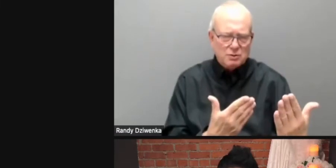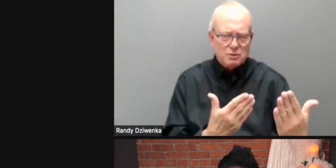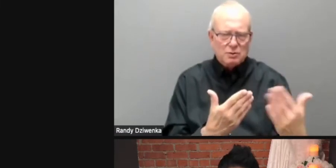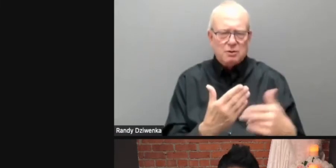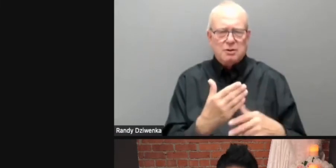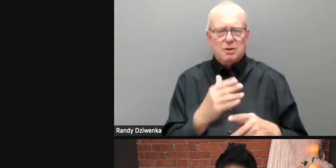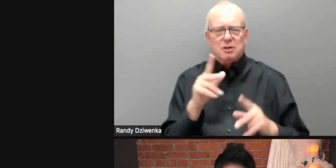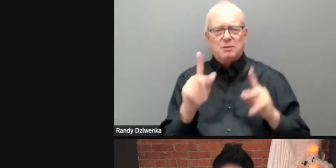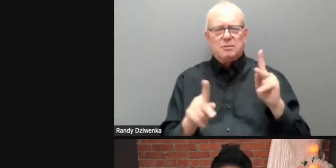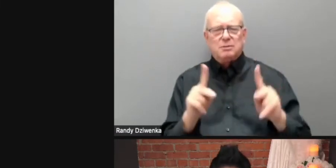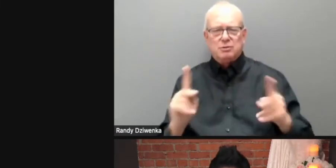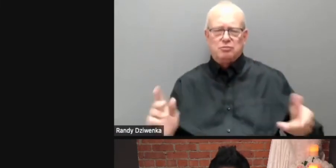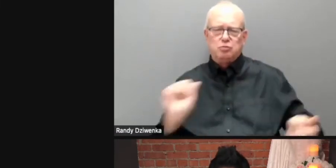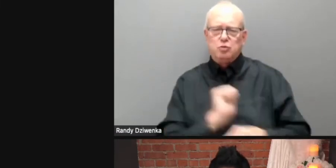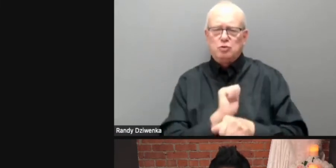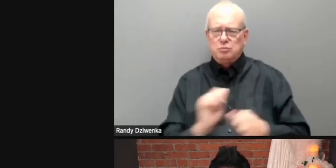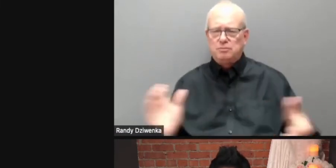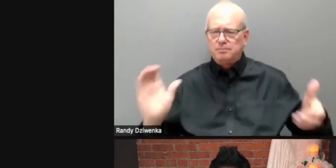for today's event.